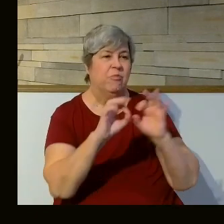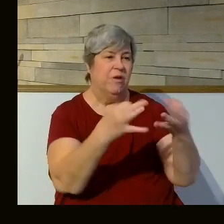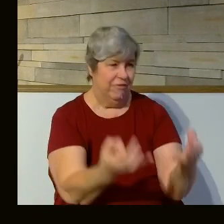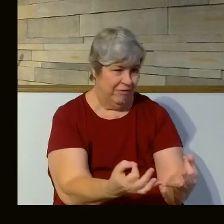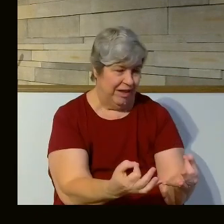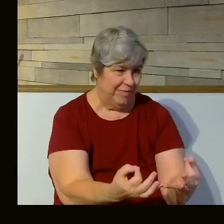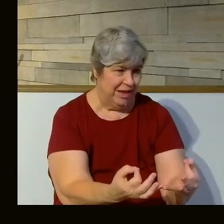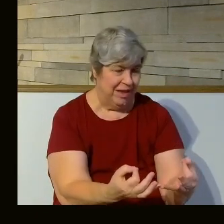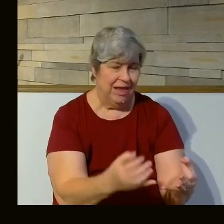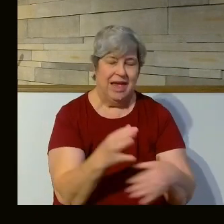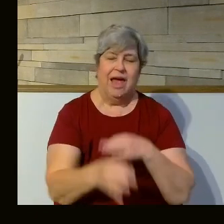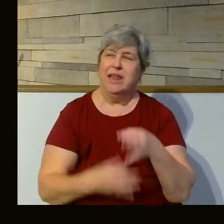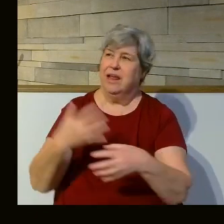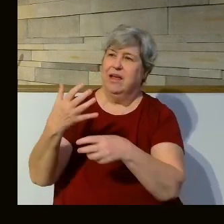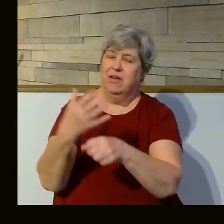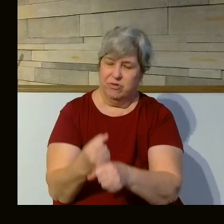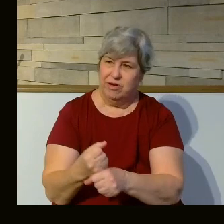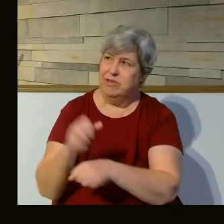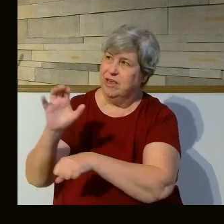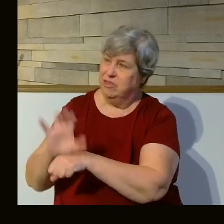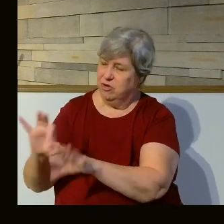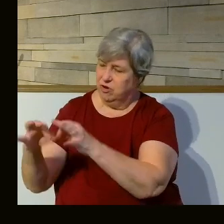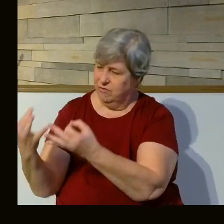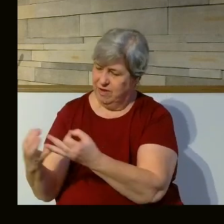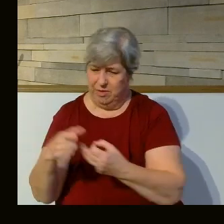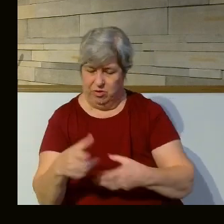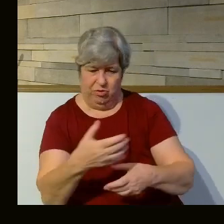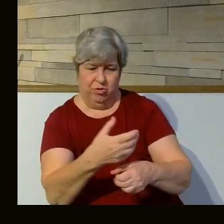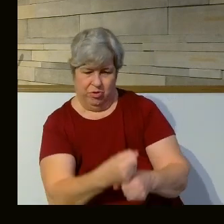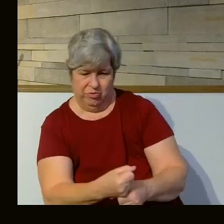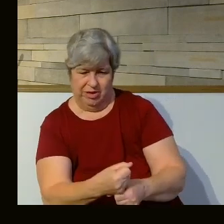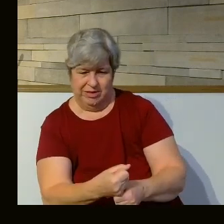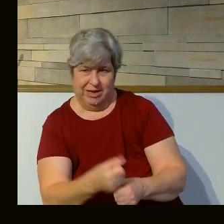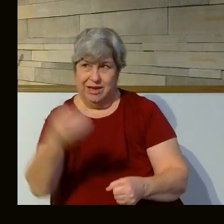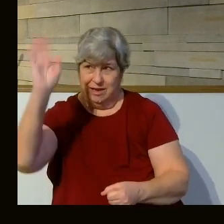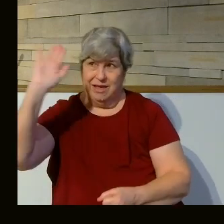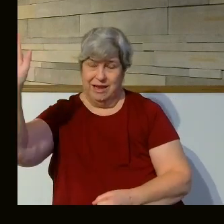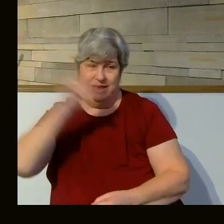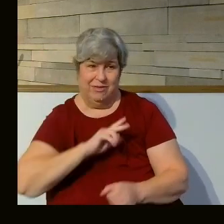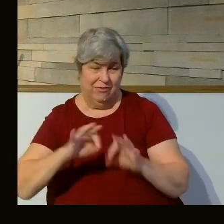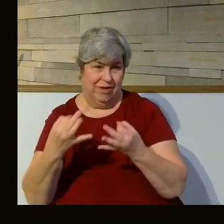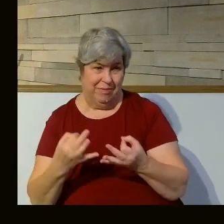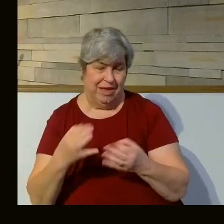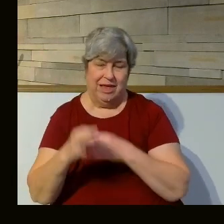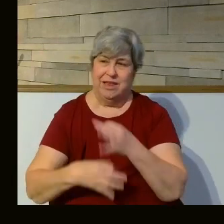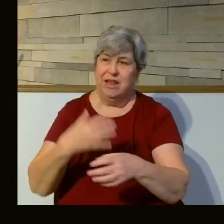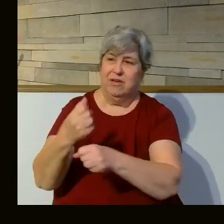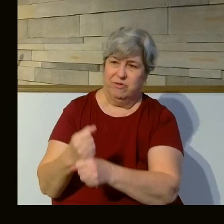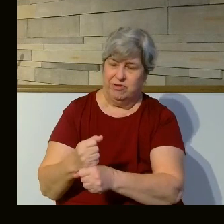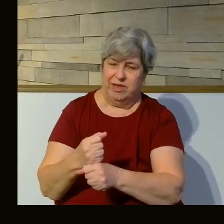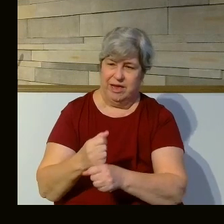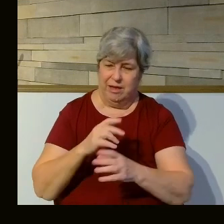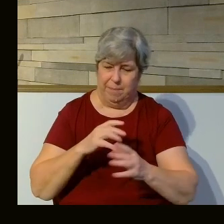family. And instead of trusting the church family, you're trusting in the kingdom of God. Instead of trusting even in a